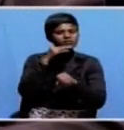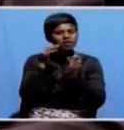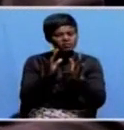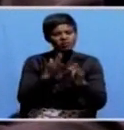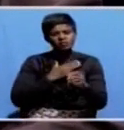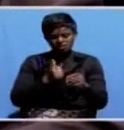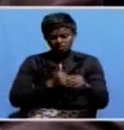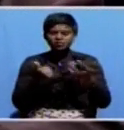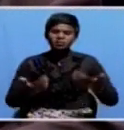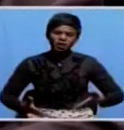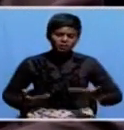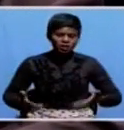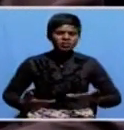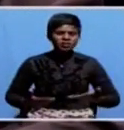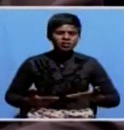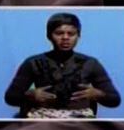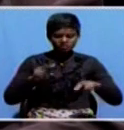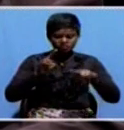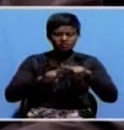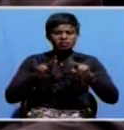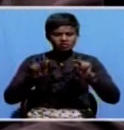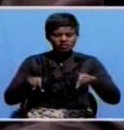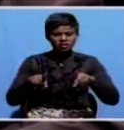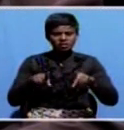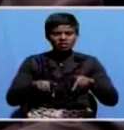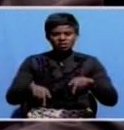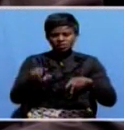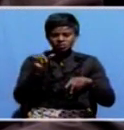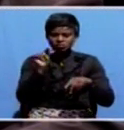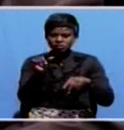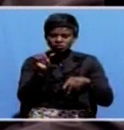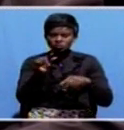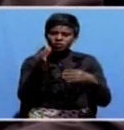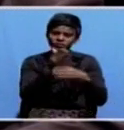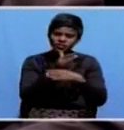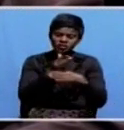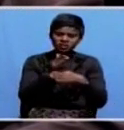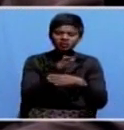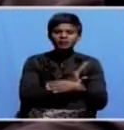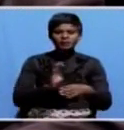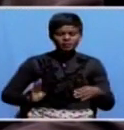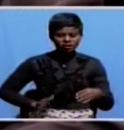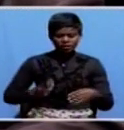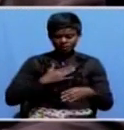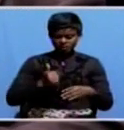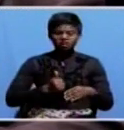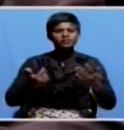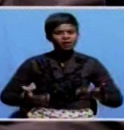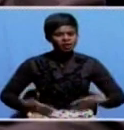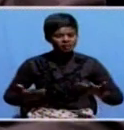I was satisfied as chairman of the Small Enterprise Development Board, and I was